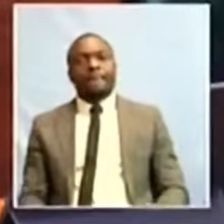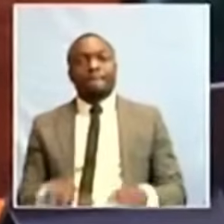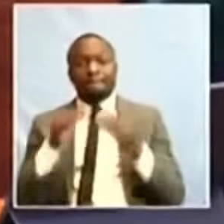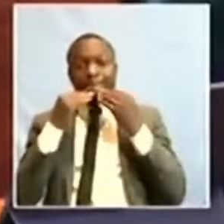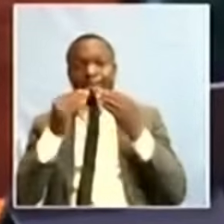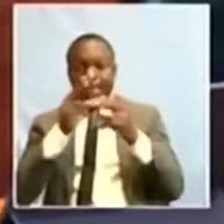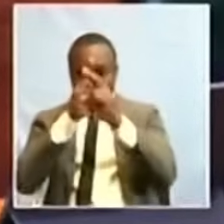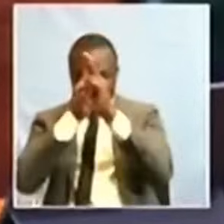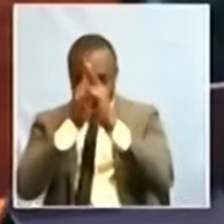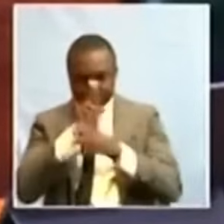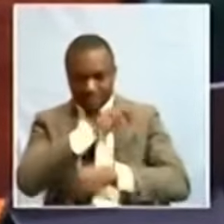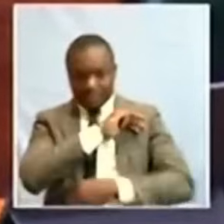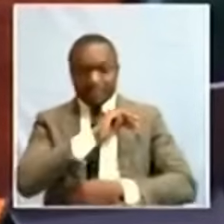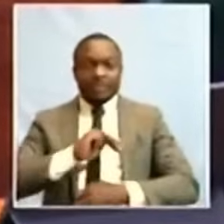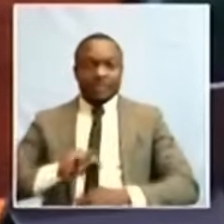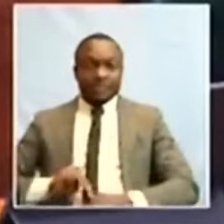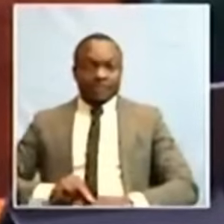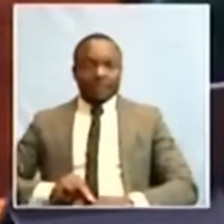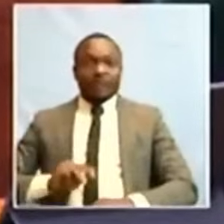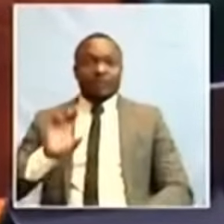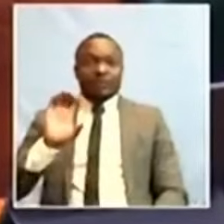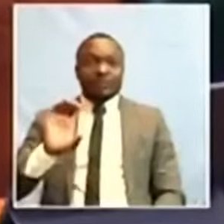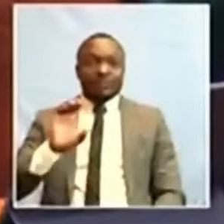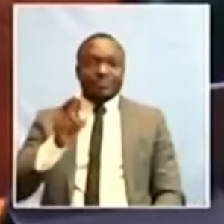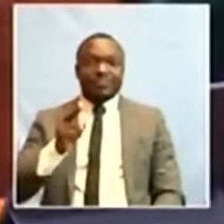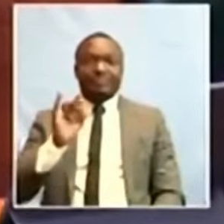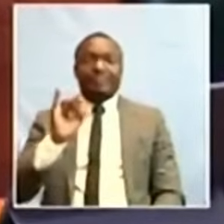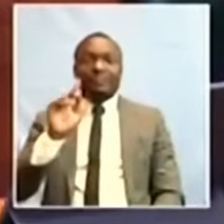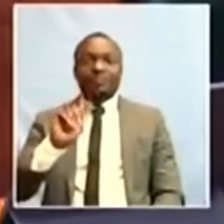Thank you. The Honorable Member for Chitambo.